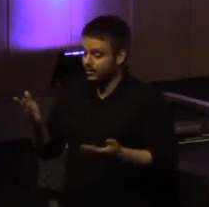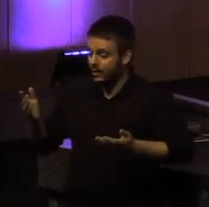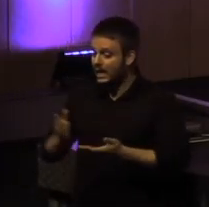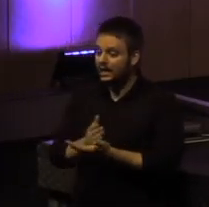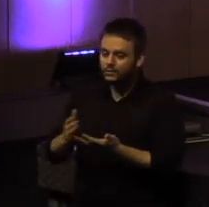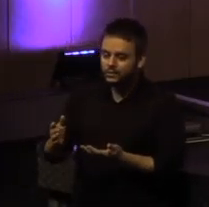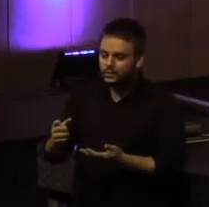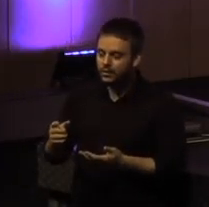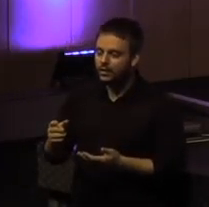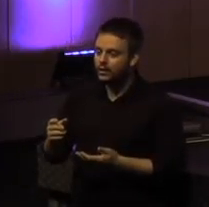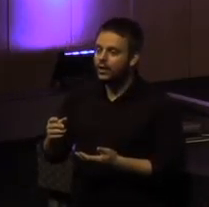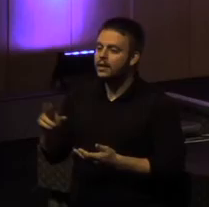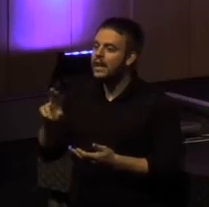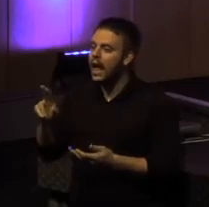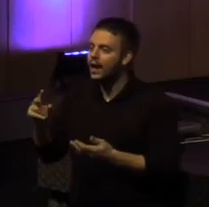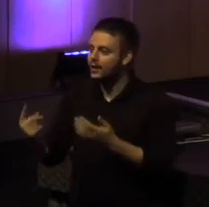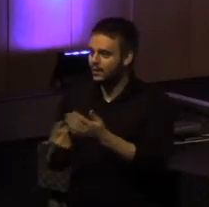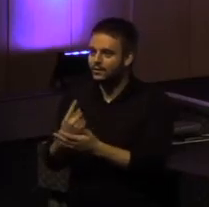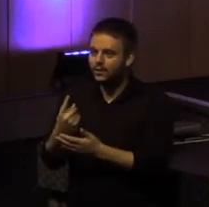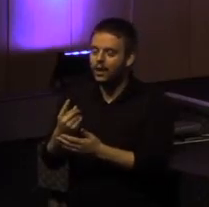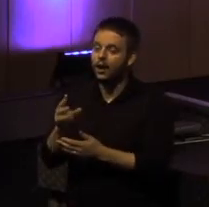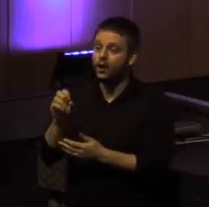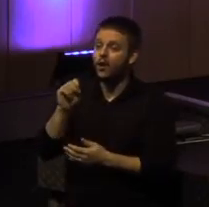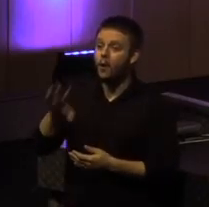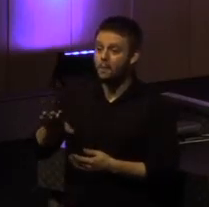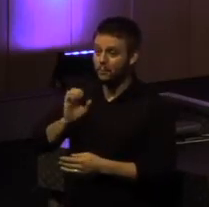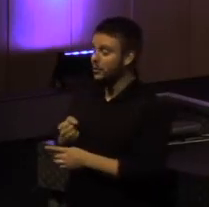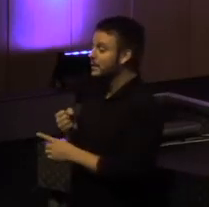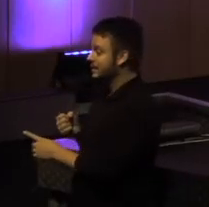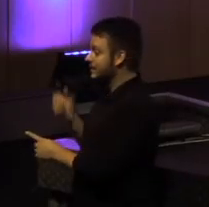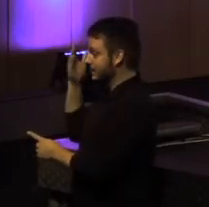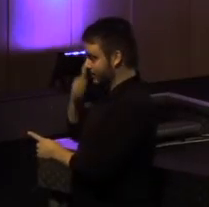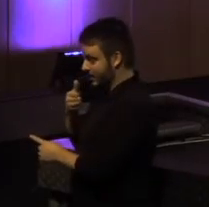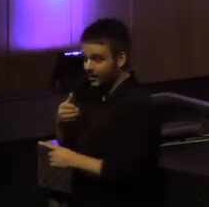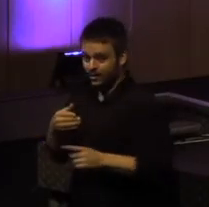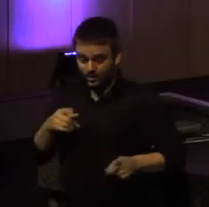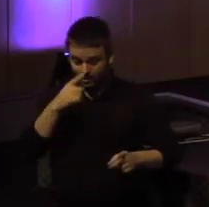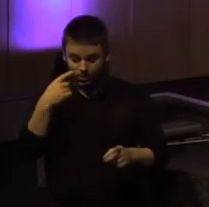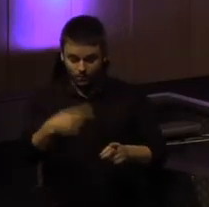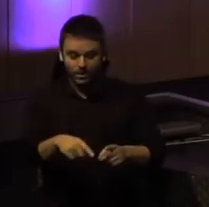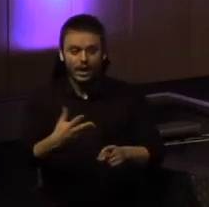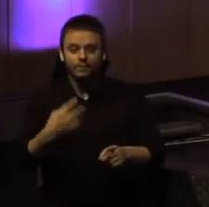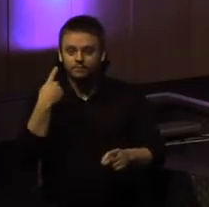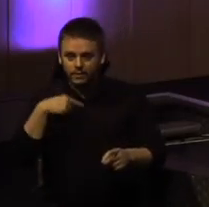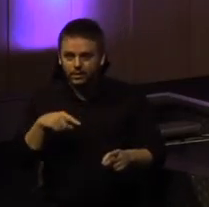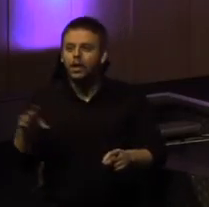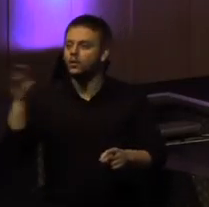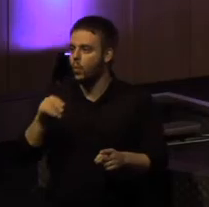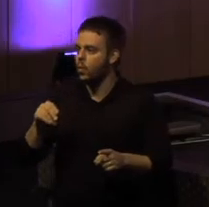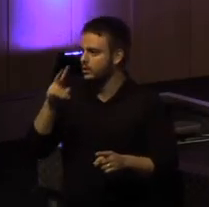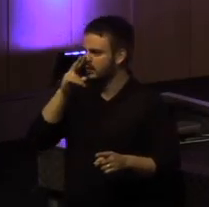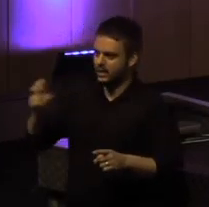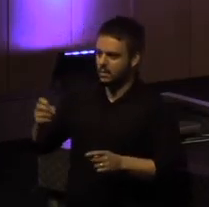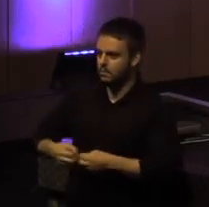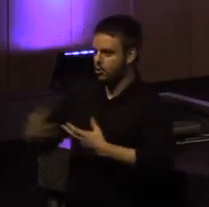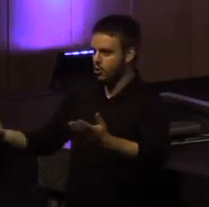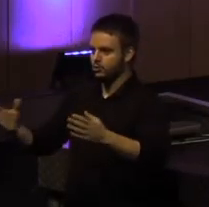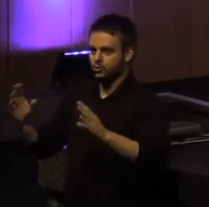the police is that he shot himself in the face. There was never any mention of a